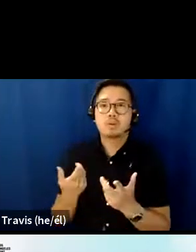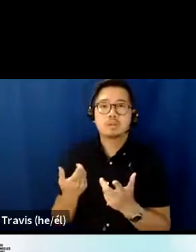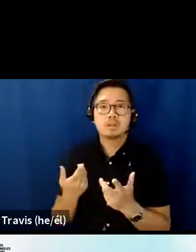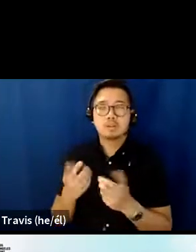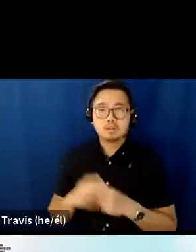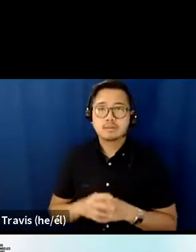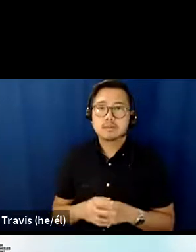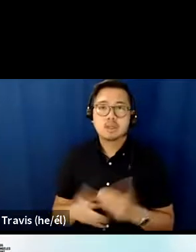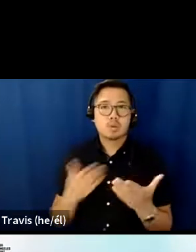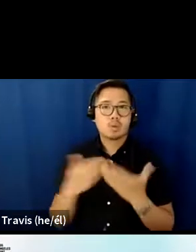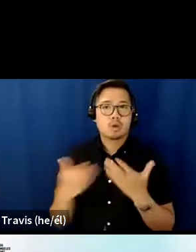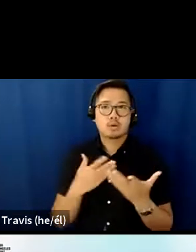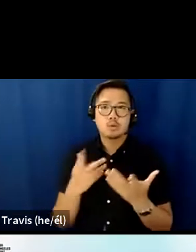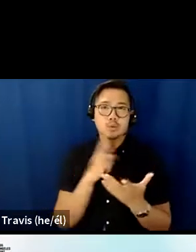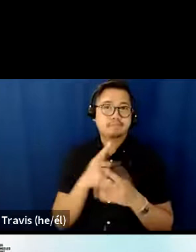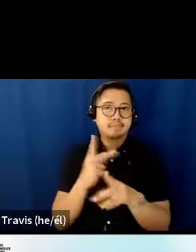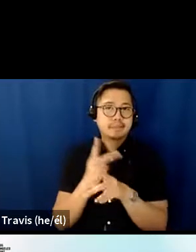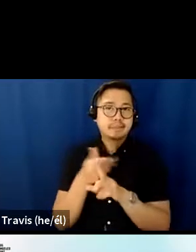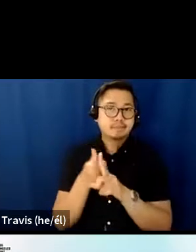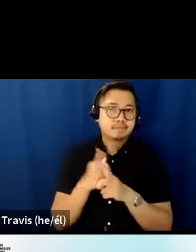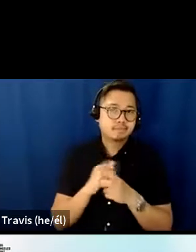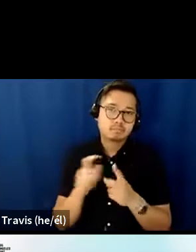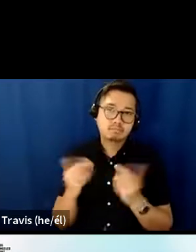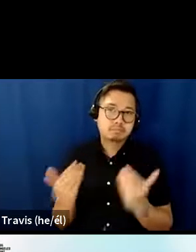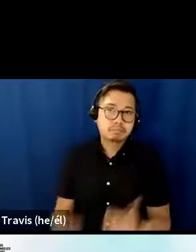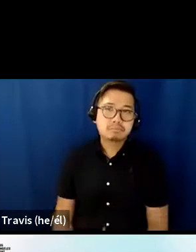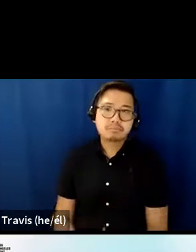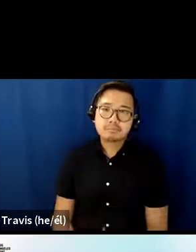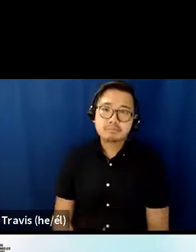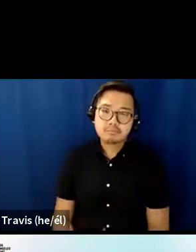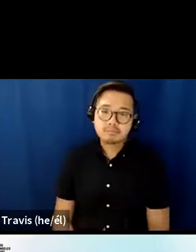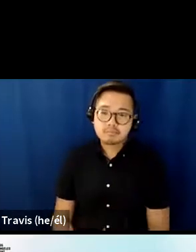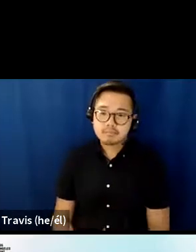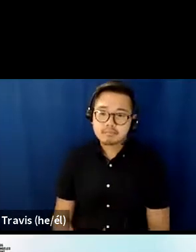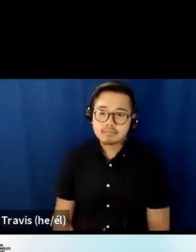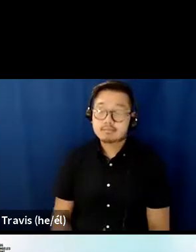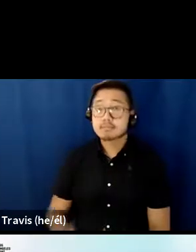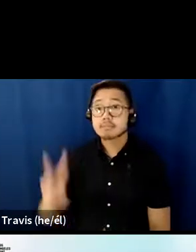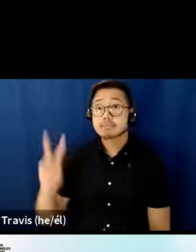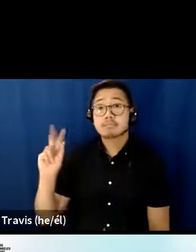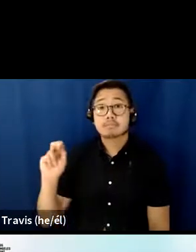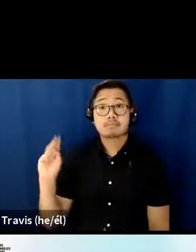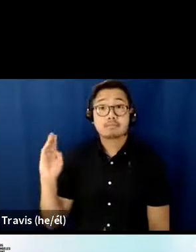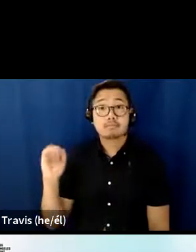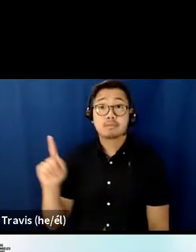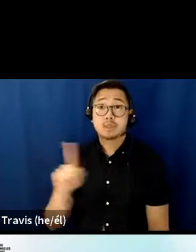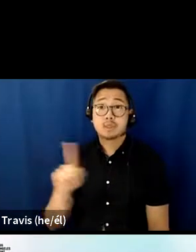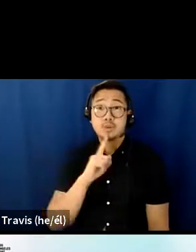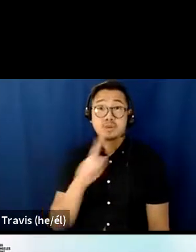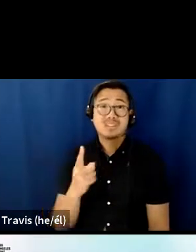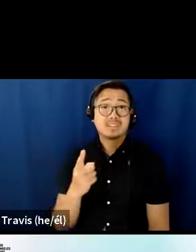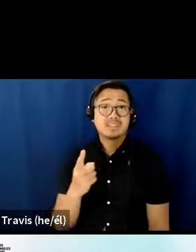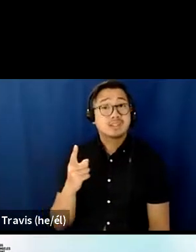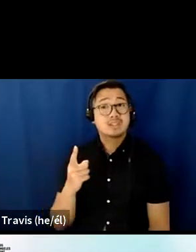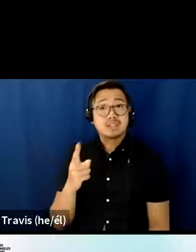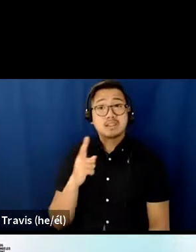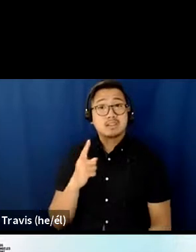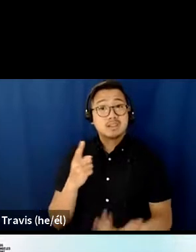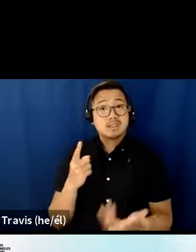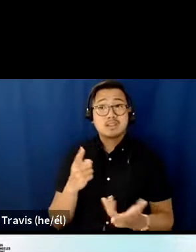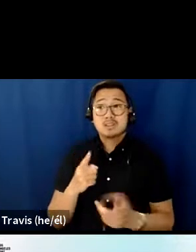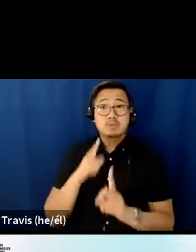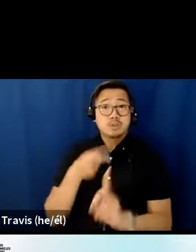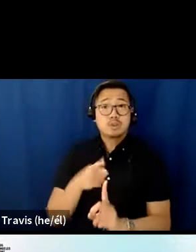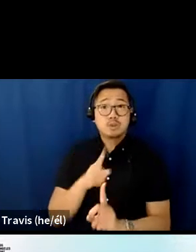needs to happen, for real. It's a walk. It's a way of life. It is. I hear you saying it's a way of life, and that's what it is. It's